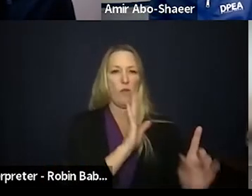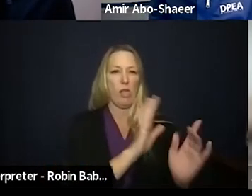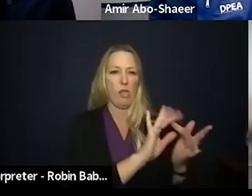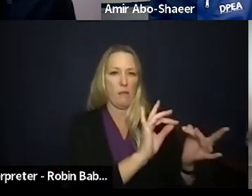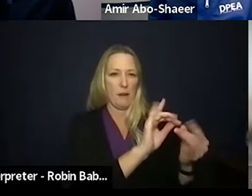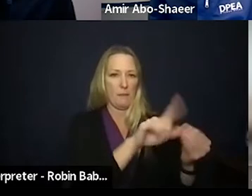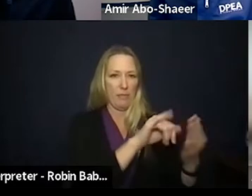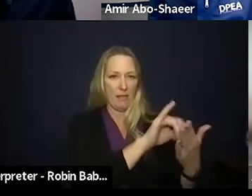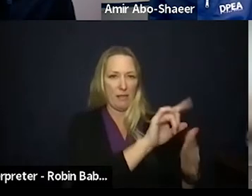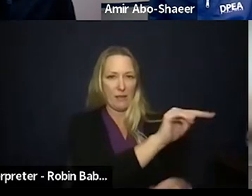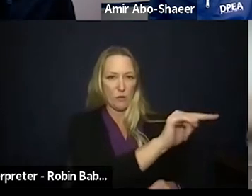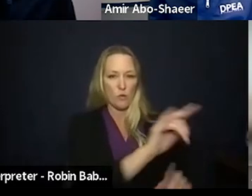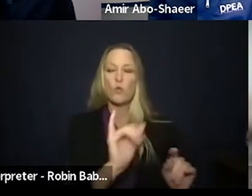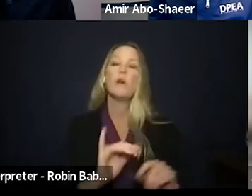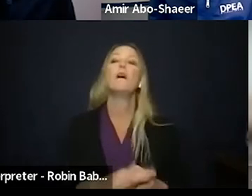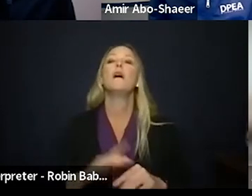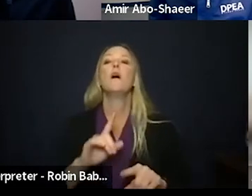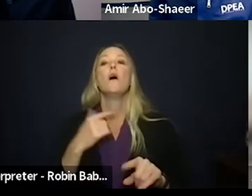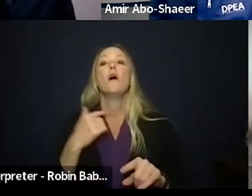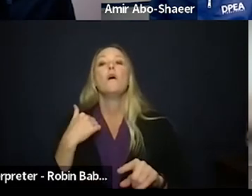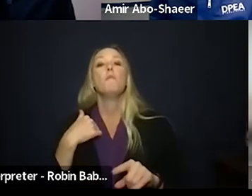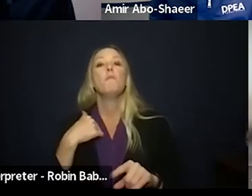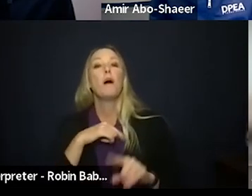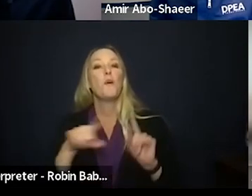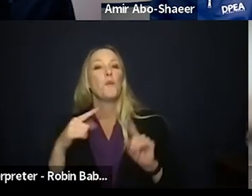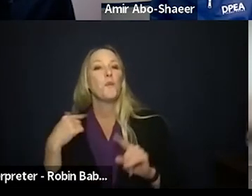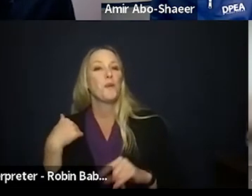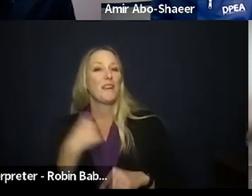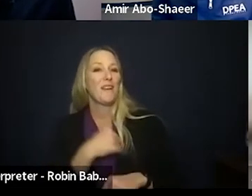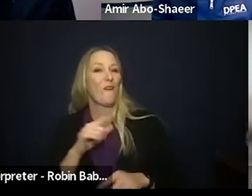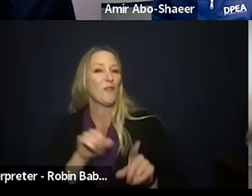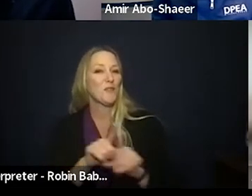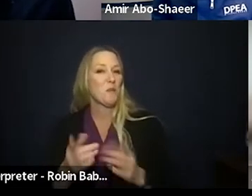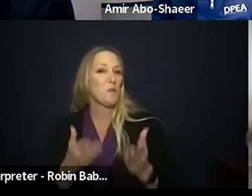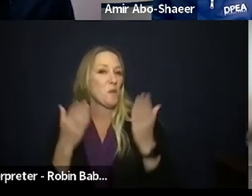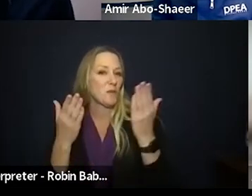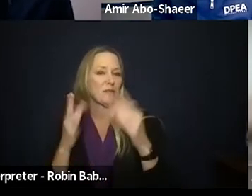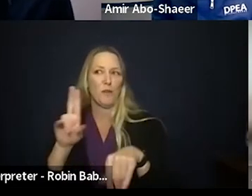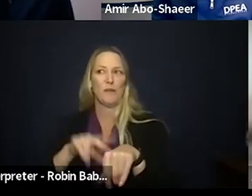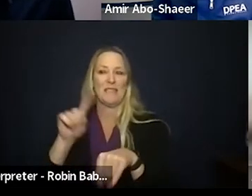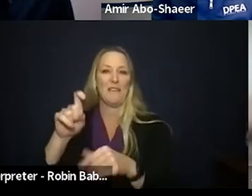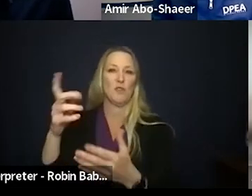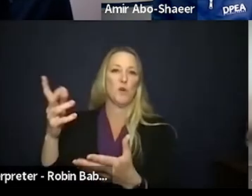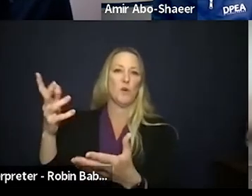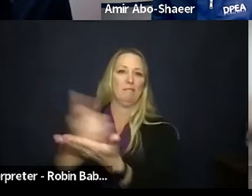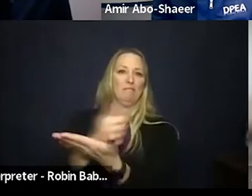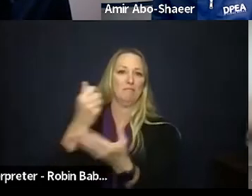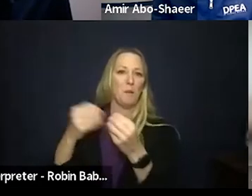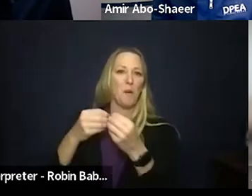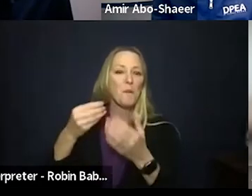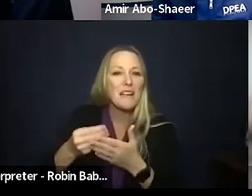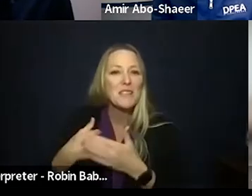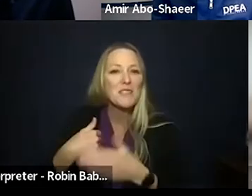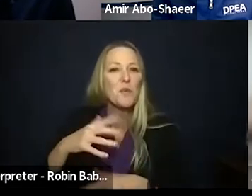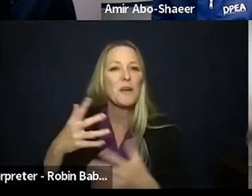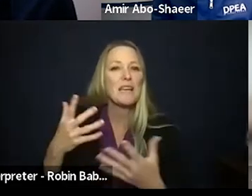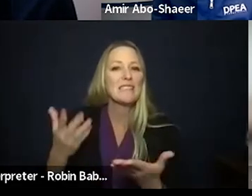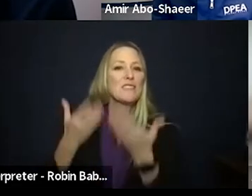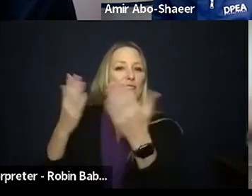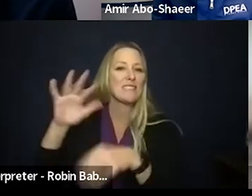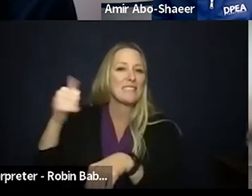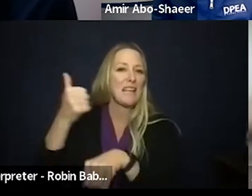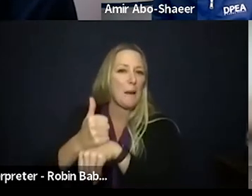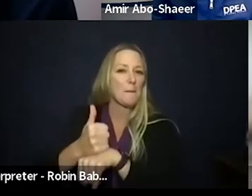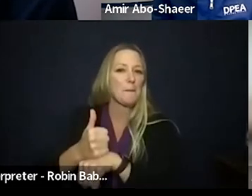well we also proposed of course we were going to have to raise more money so we proposed establishing a capital campaign to